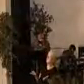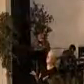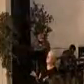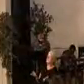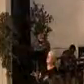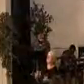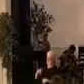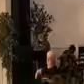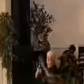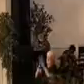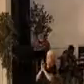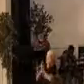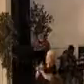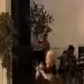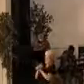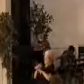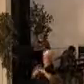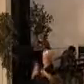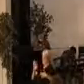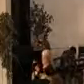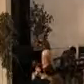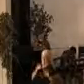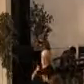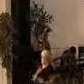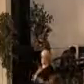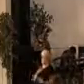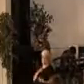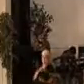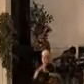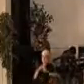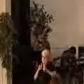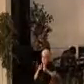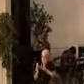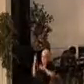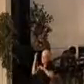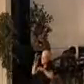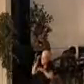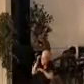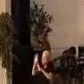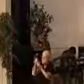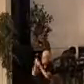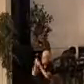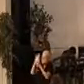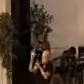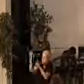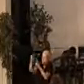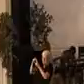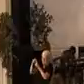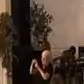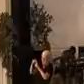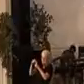We pray work in our hearts. Lord, transform our minds by the power of your word, Lord.